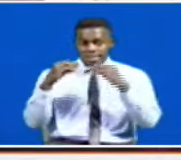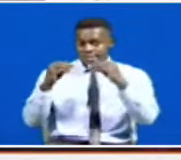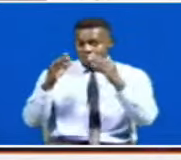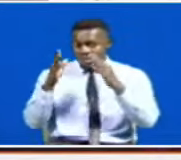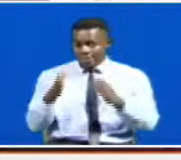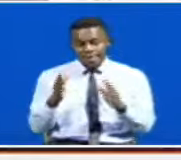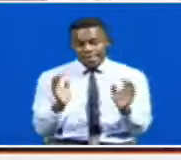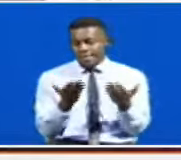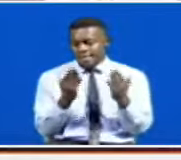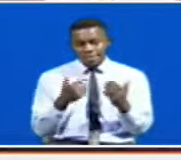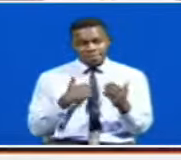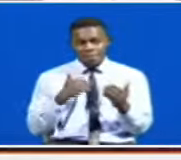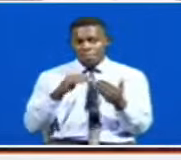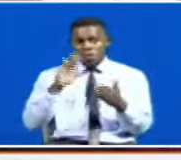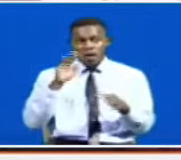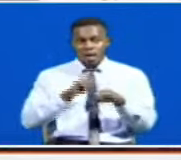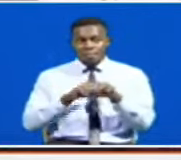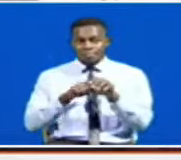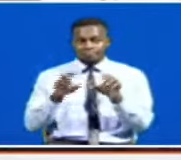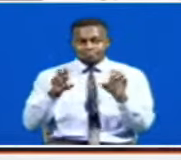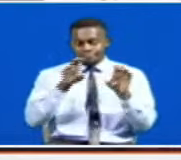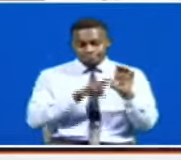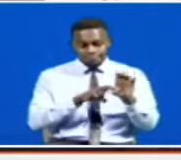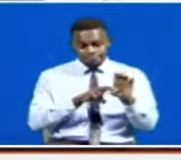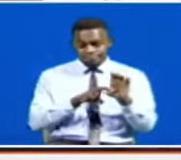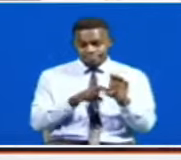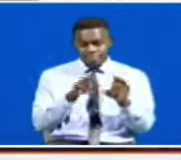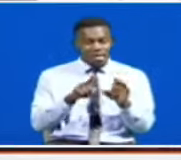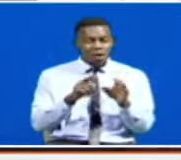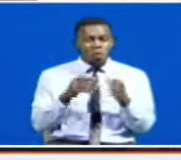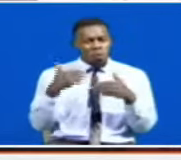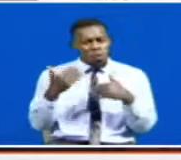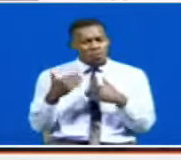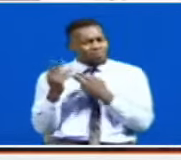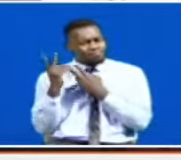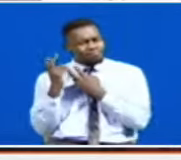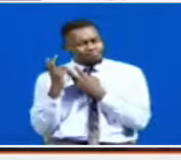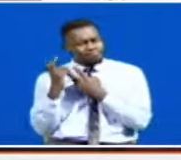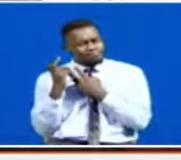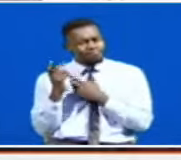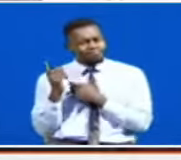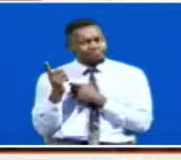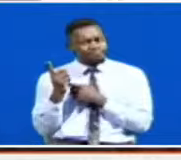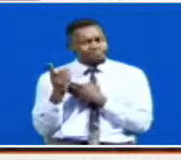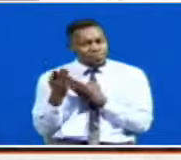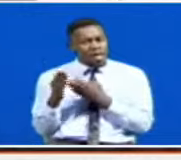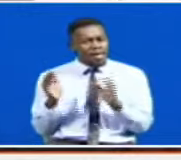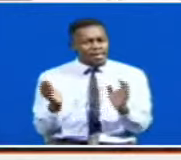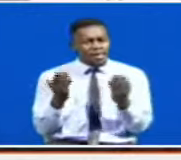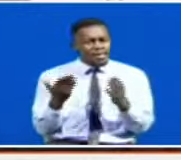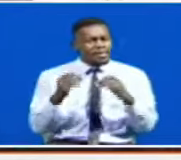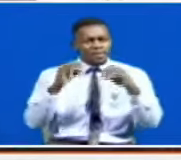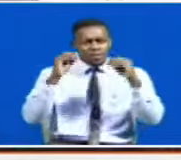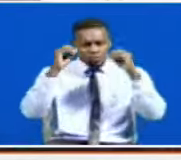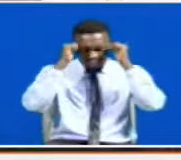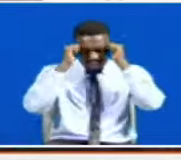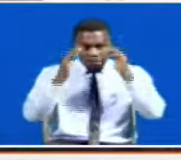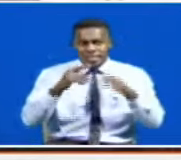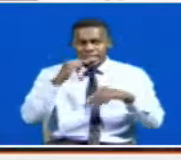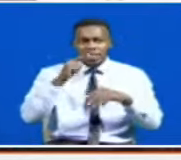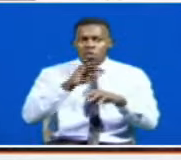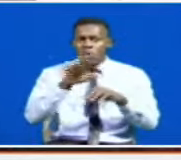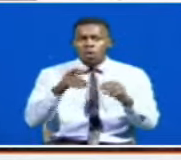me joining here, I joined because I could listen to her, the way she was encouraging students, saying everything is